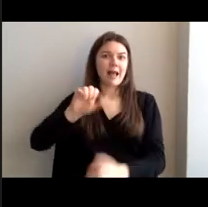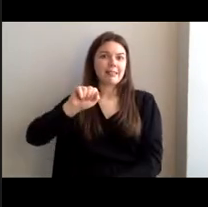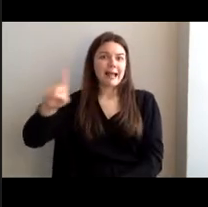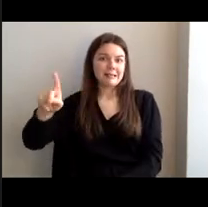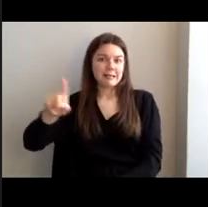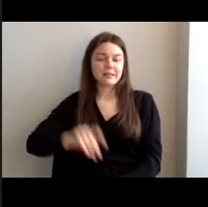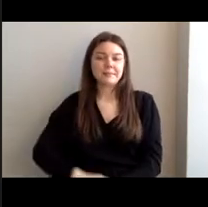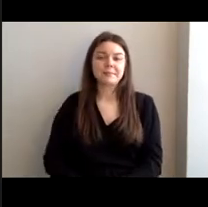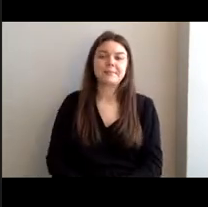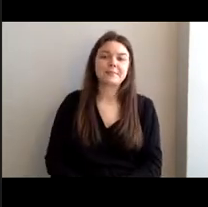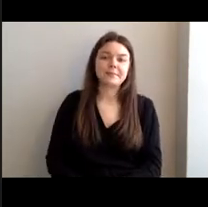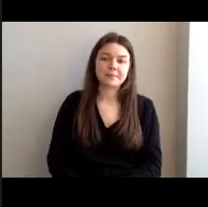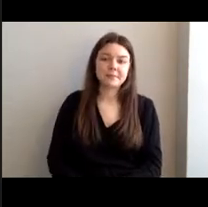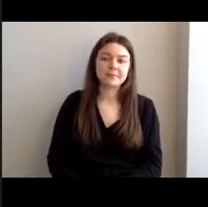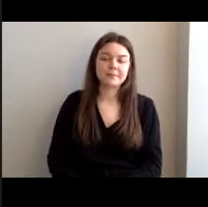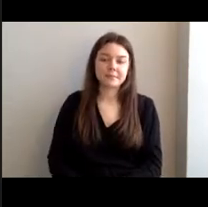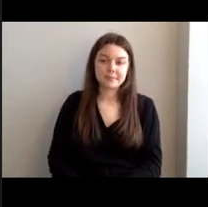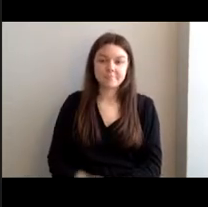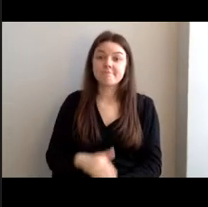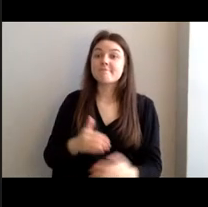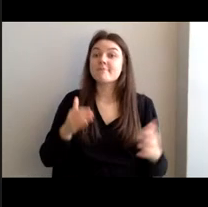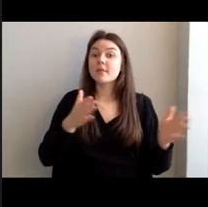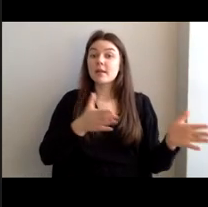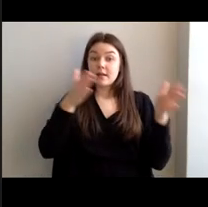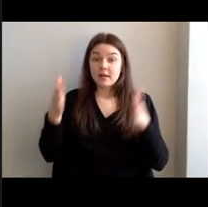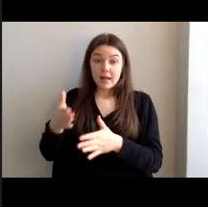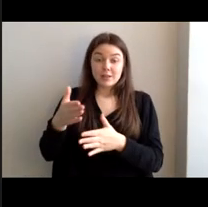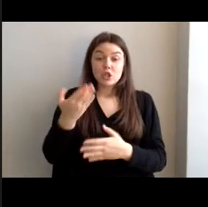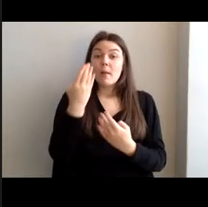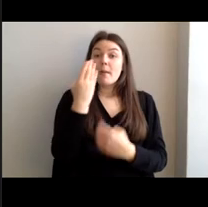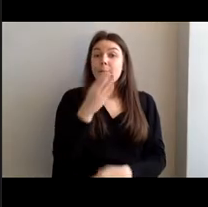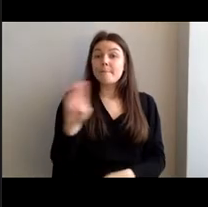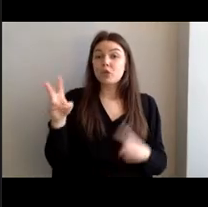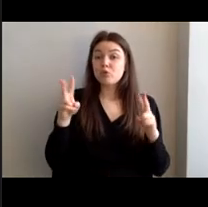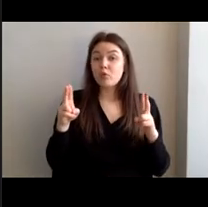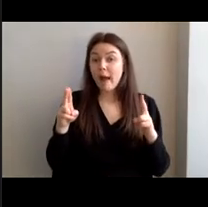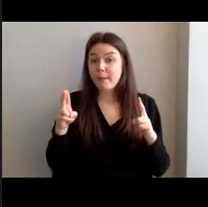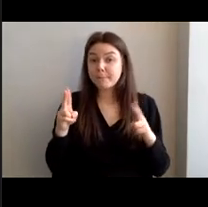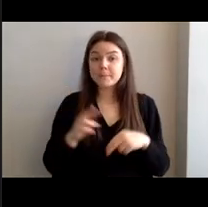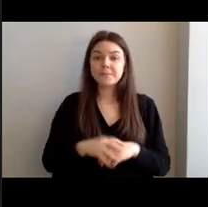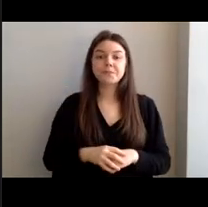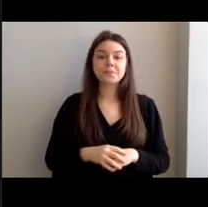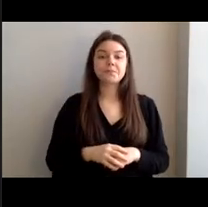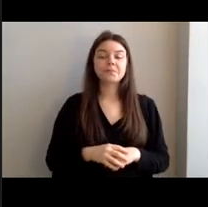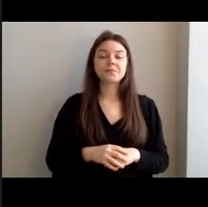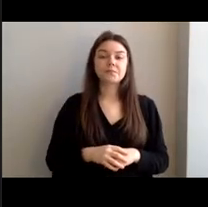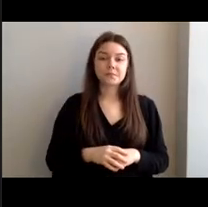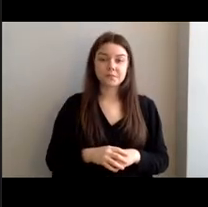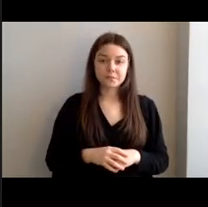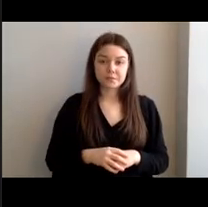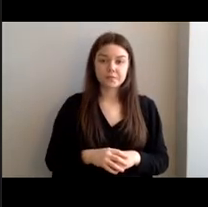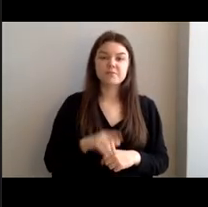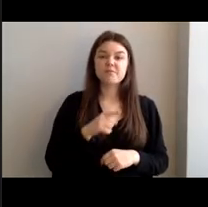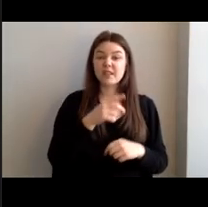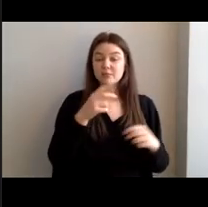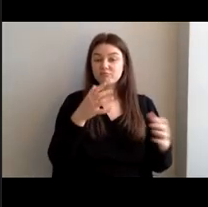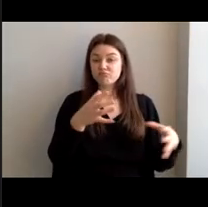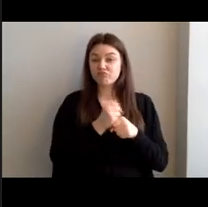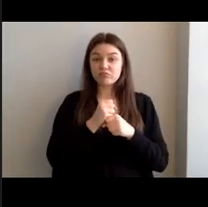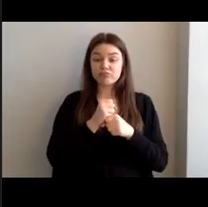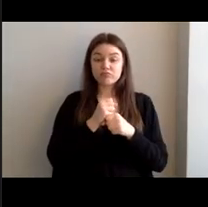next processing facility that I want to take you into is a blue crab processor. So this processor receives whole crab,